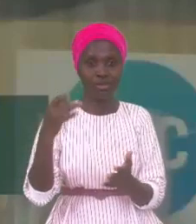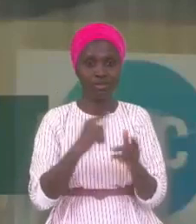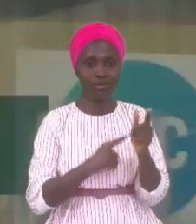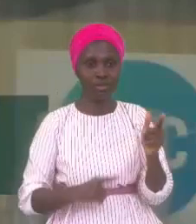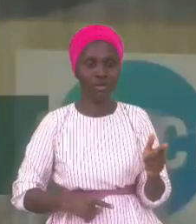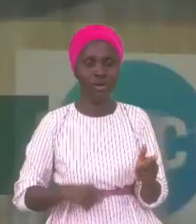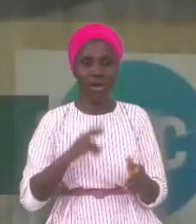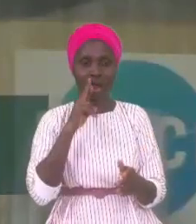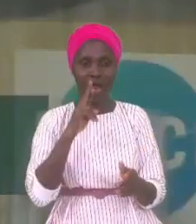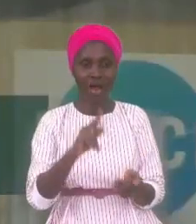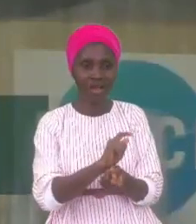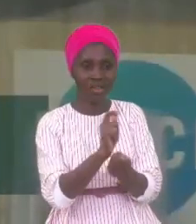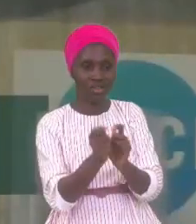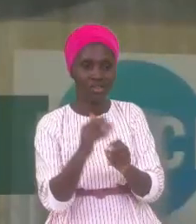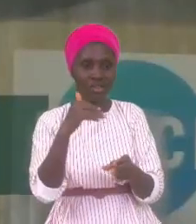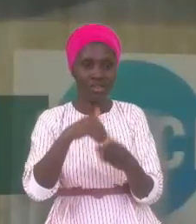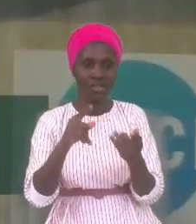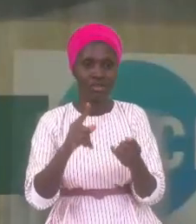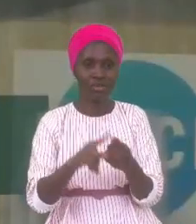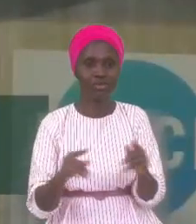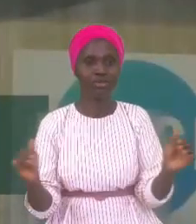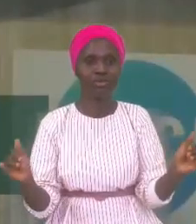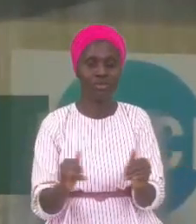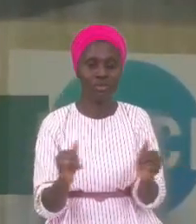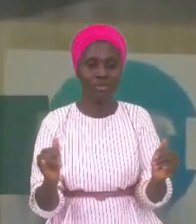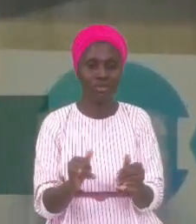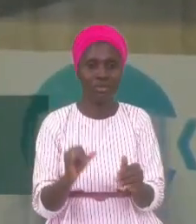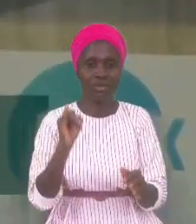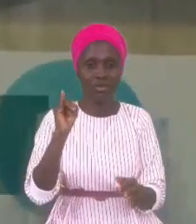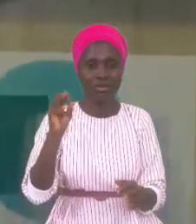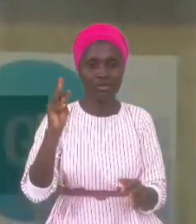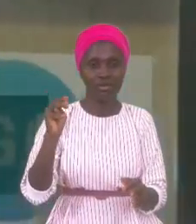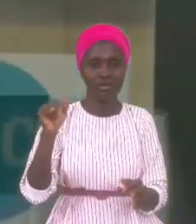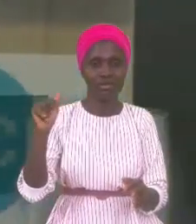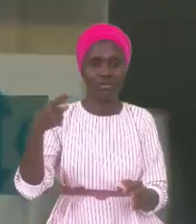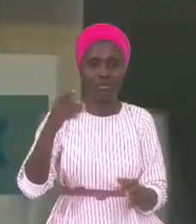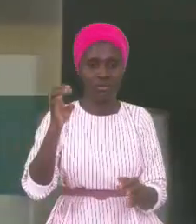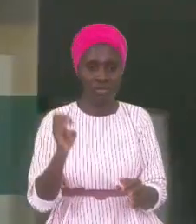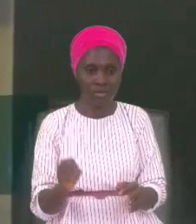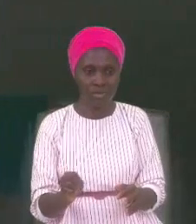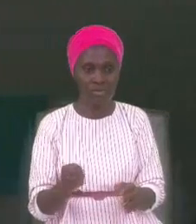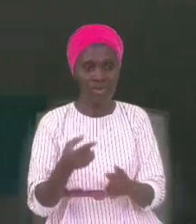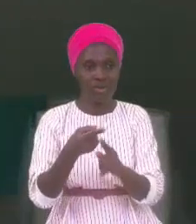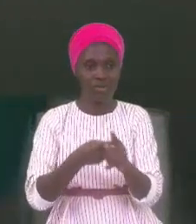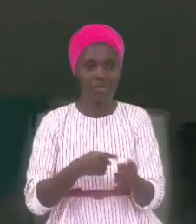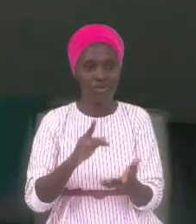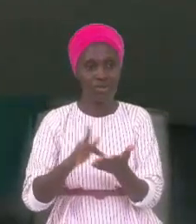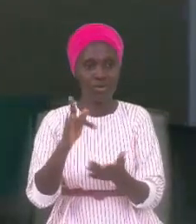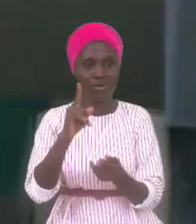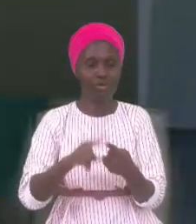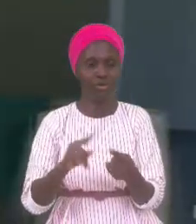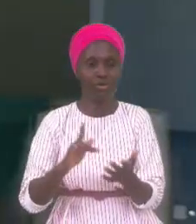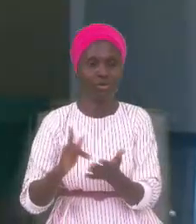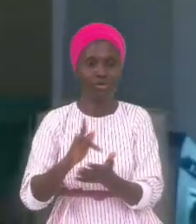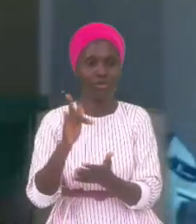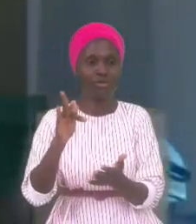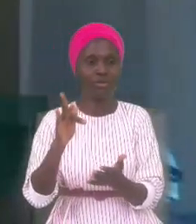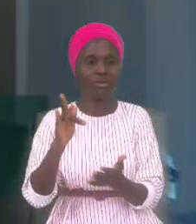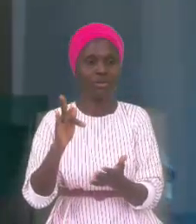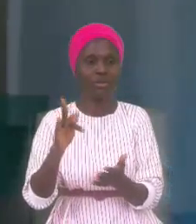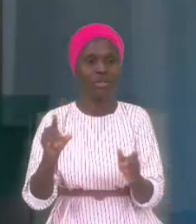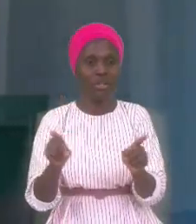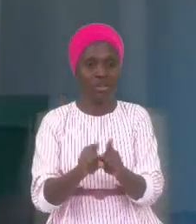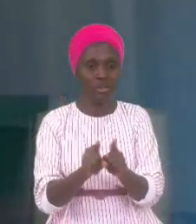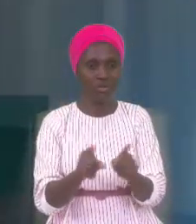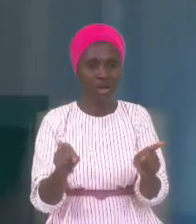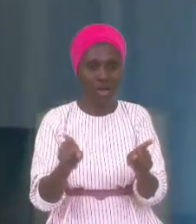into the same image from glory to glory, even as by the Spirit of